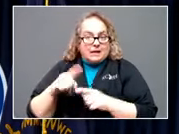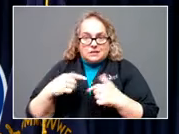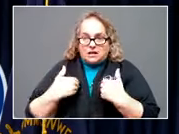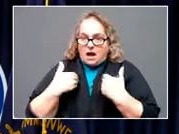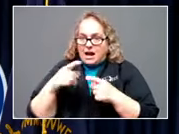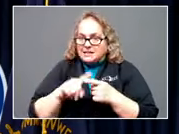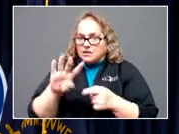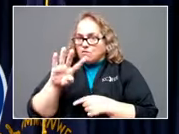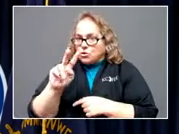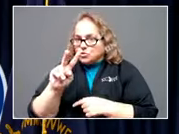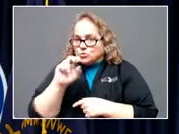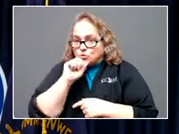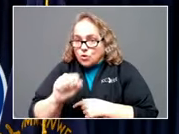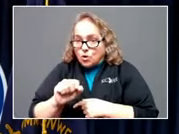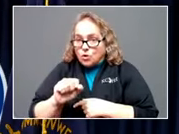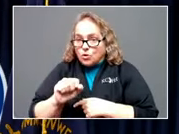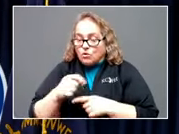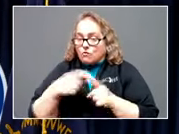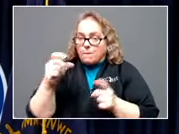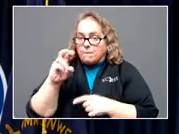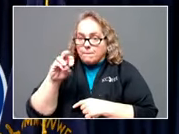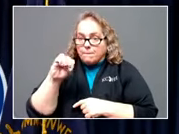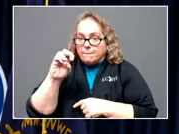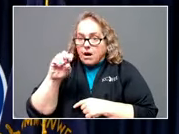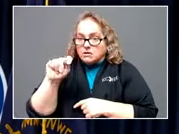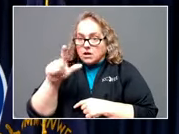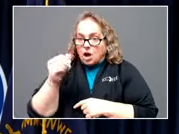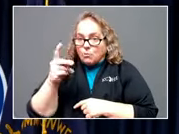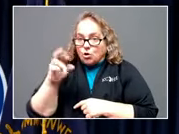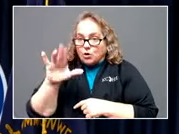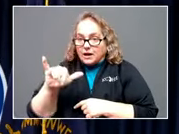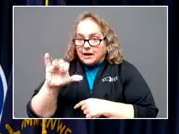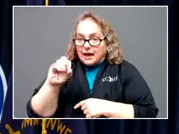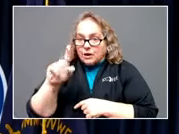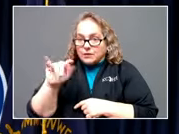42-year-old from Montgomery County. The